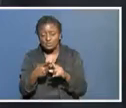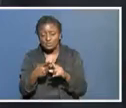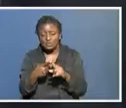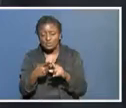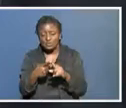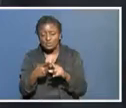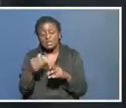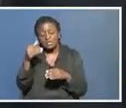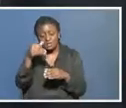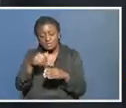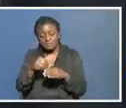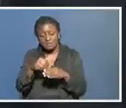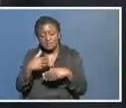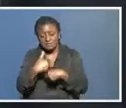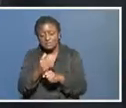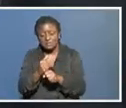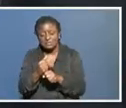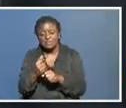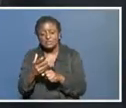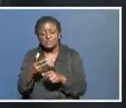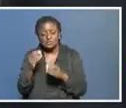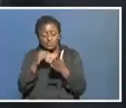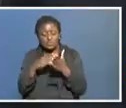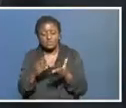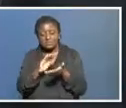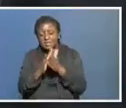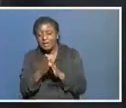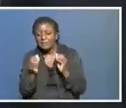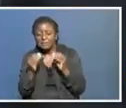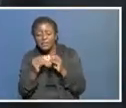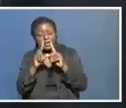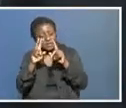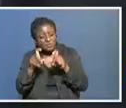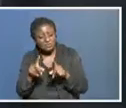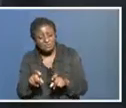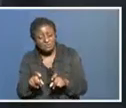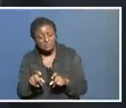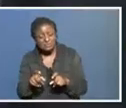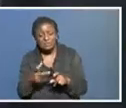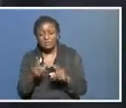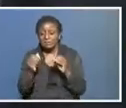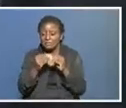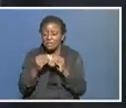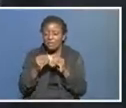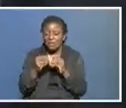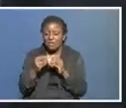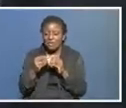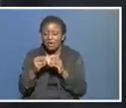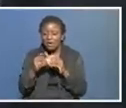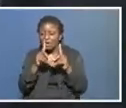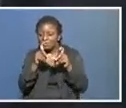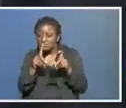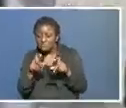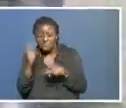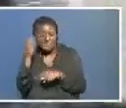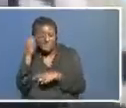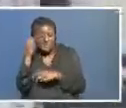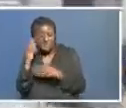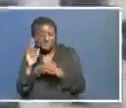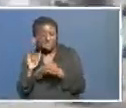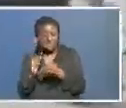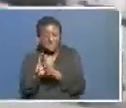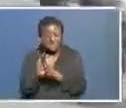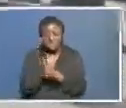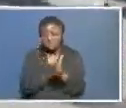less fact memorization and more inquiry, critical thinking, so that, you know, that stimulus takes place